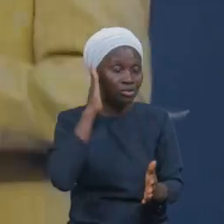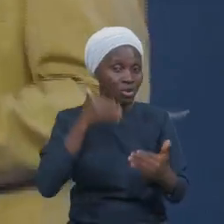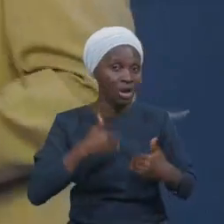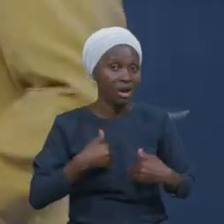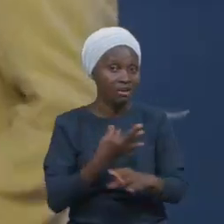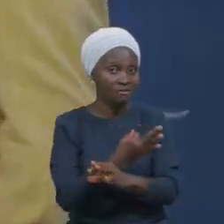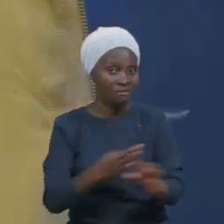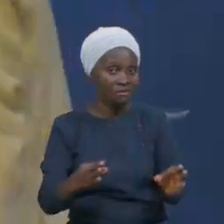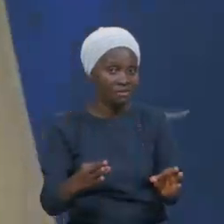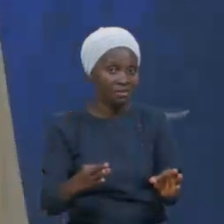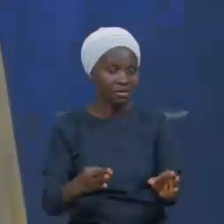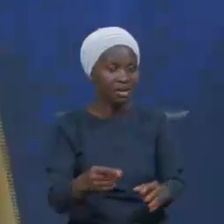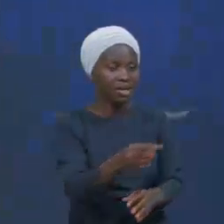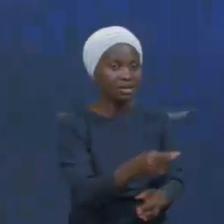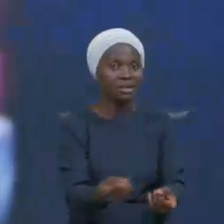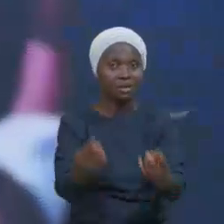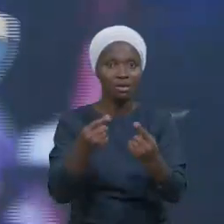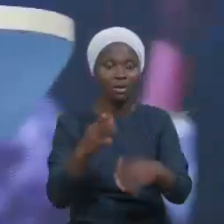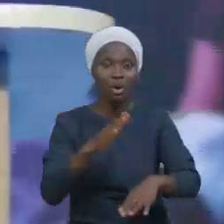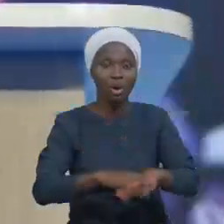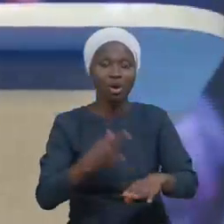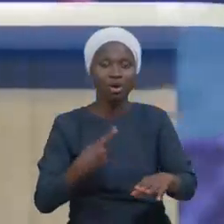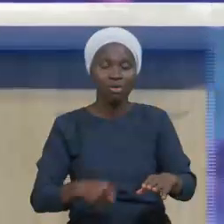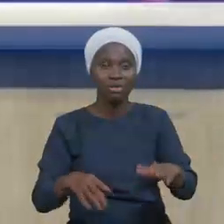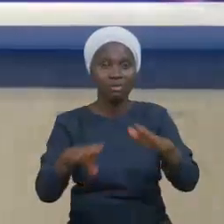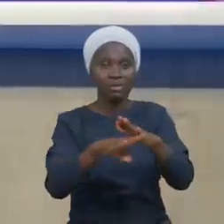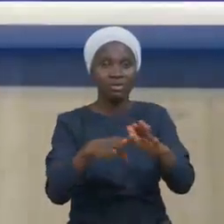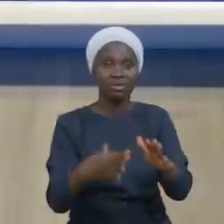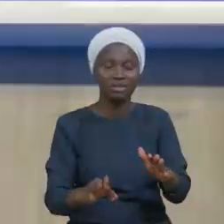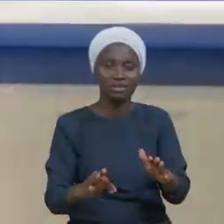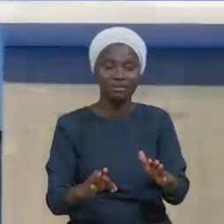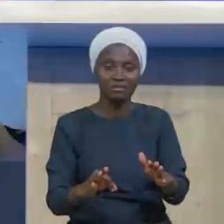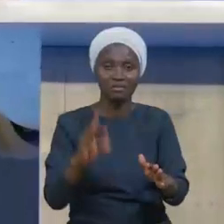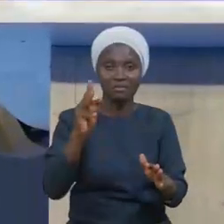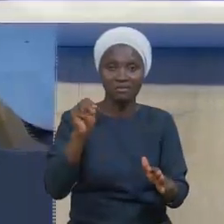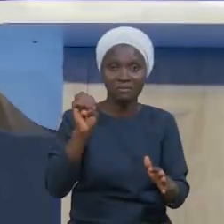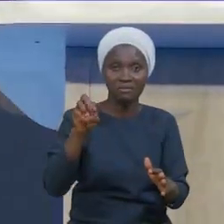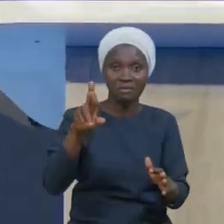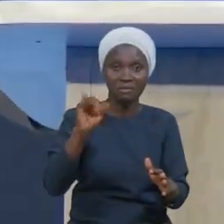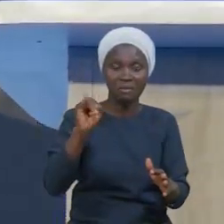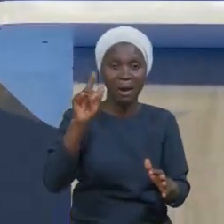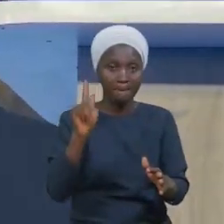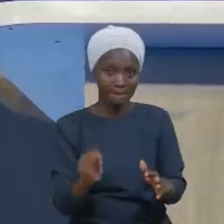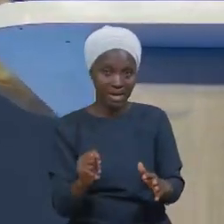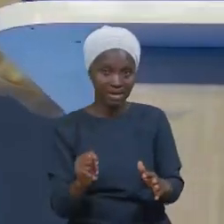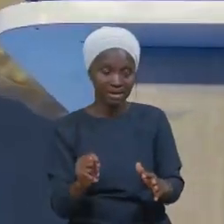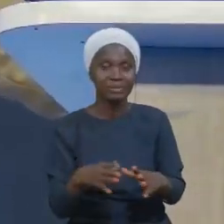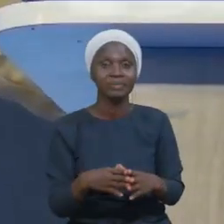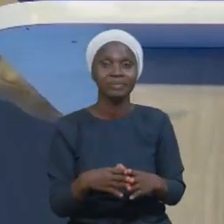They come on the basis of marriage. Marriage.